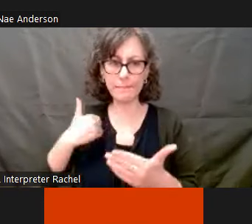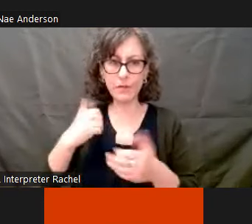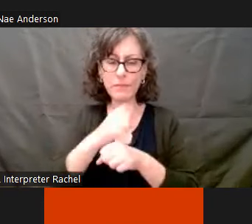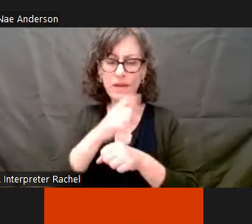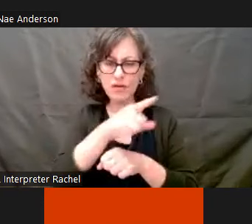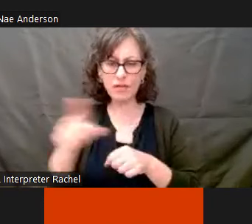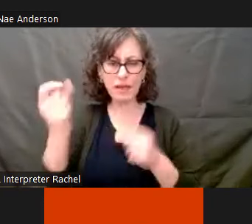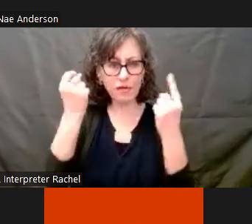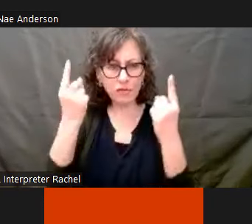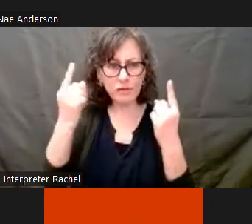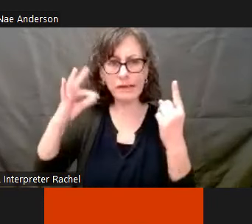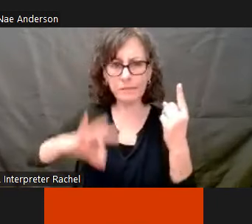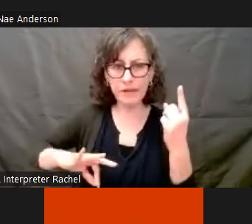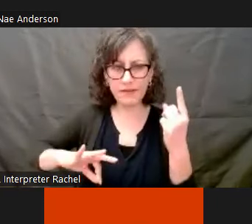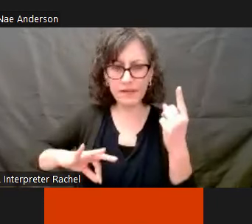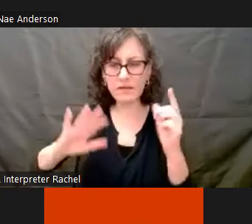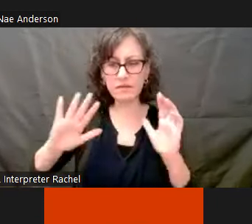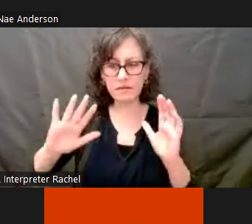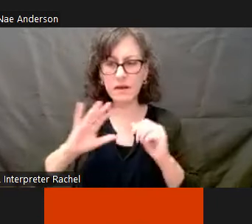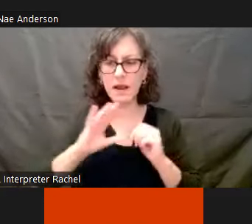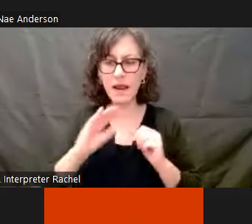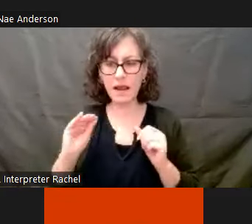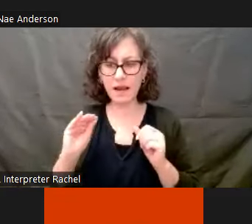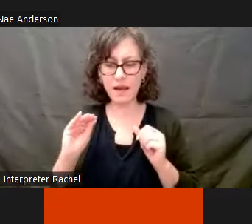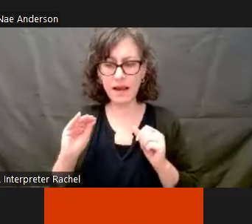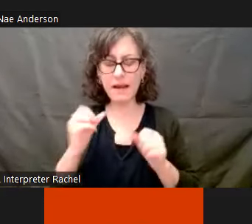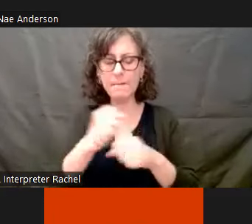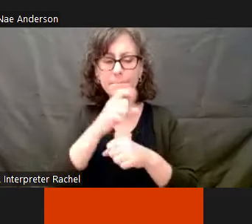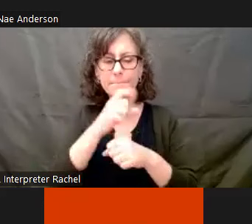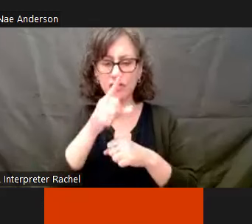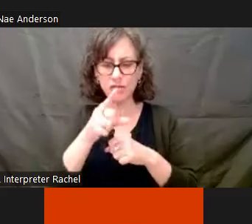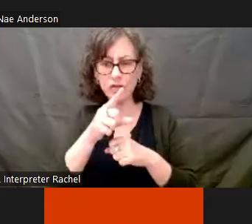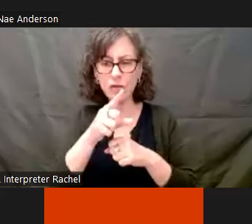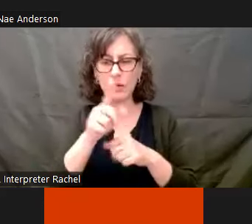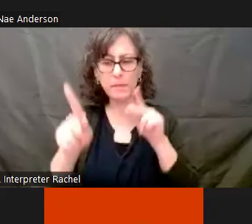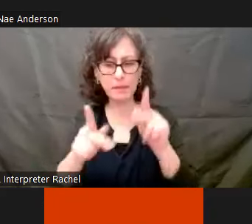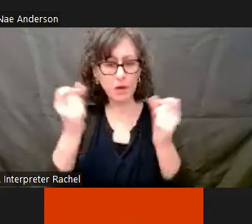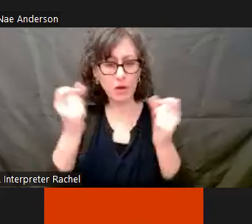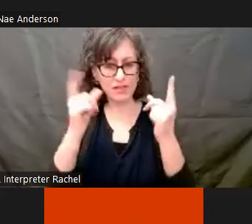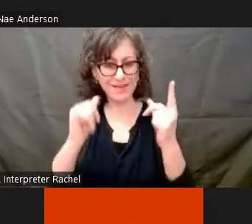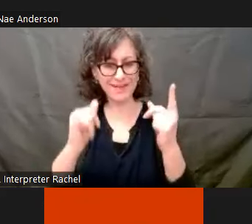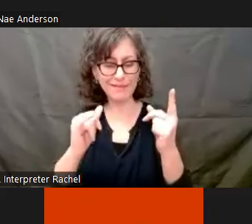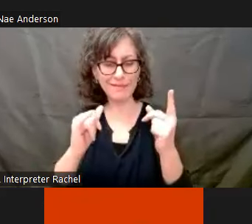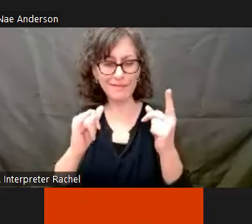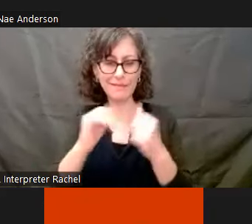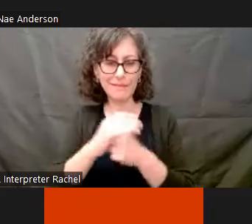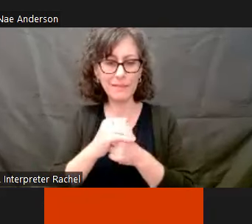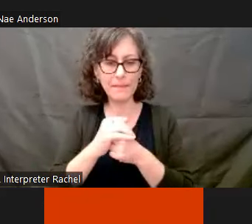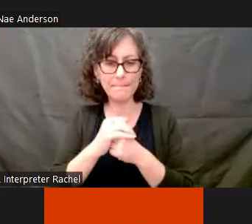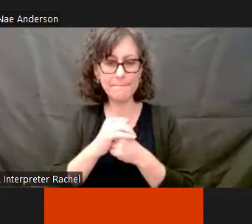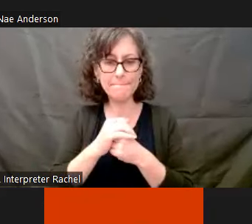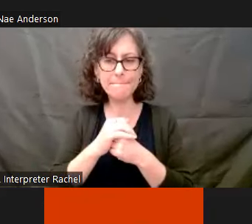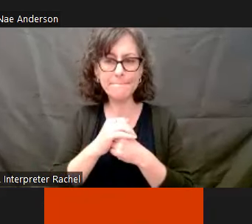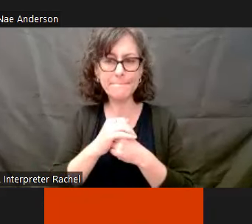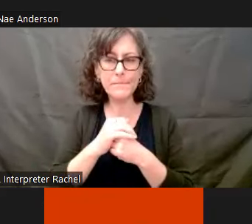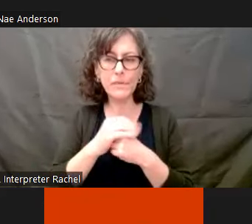their benefits. And to make this understandable for members, it's important to improve